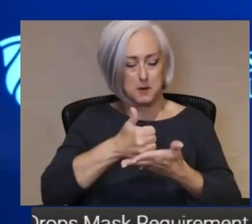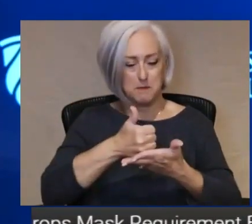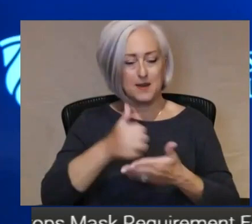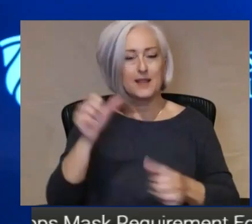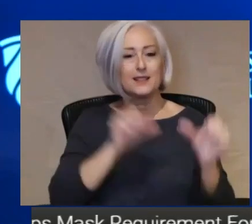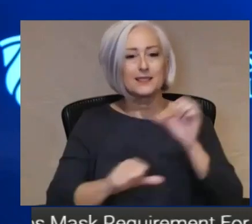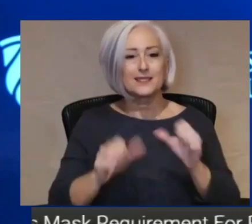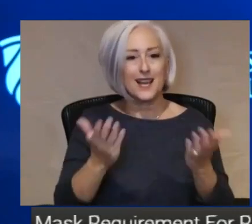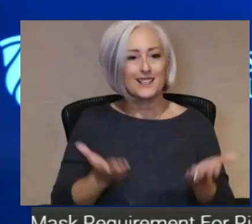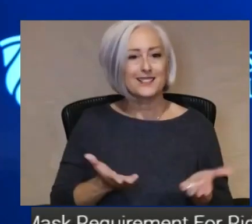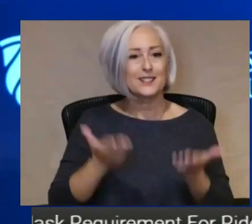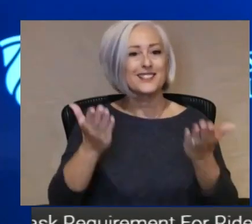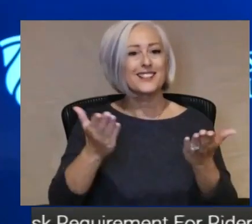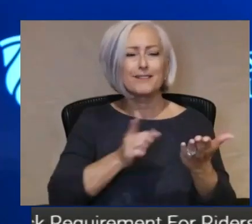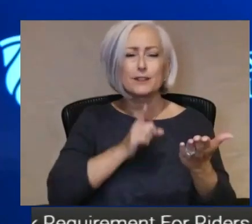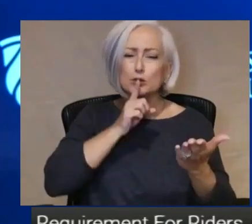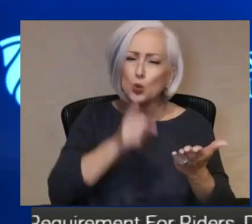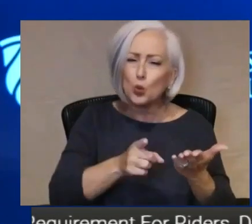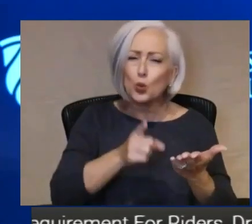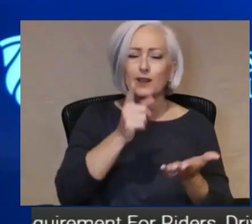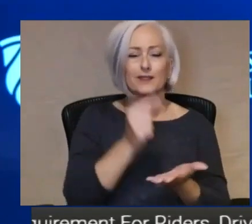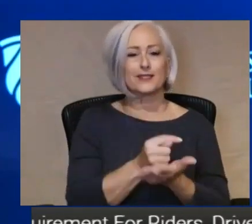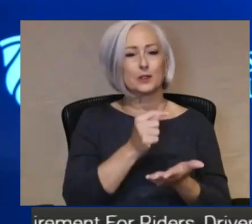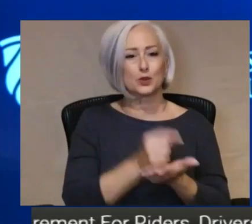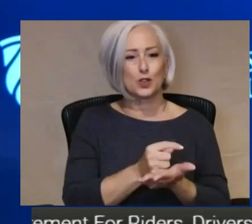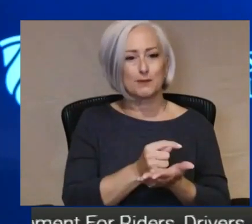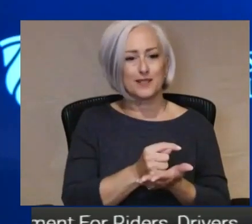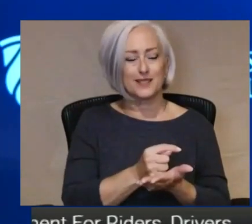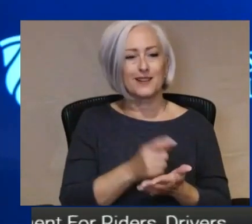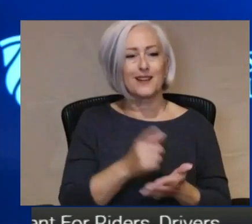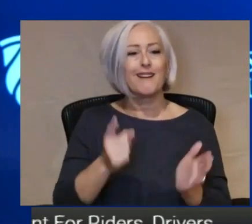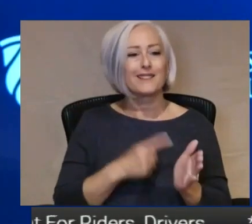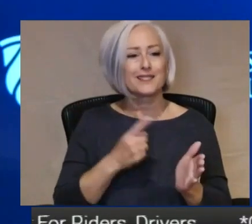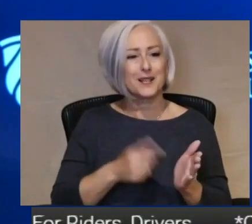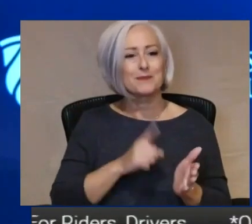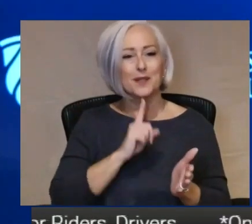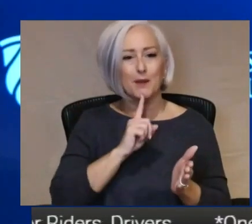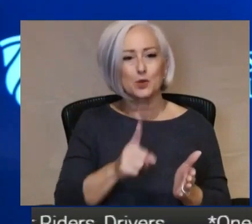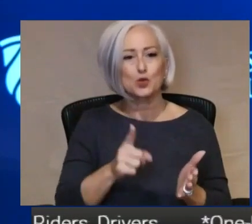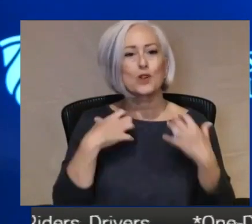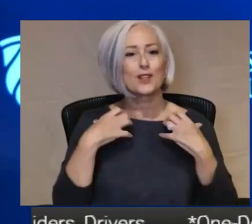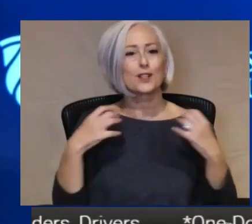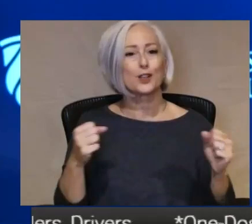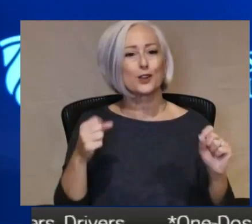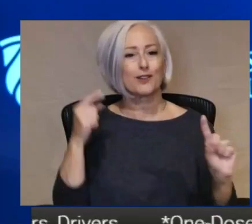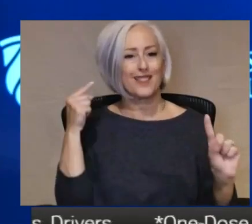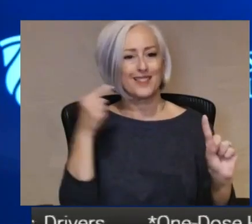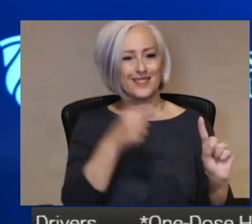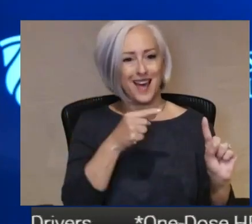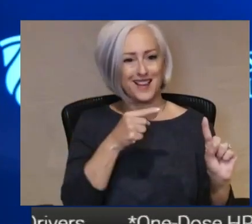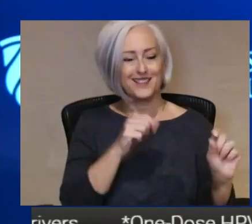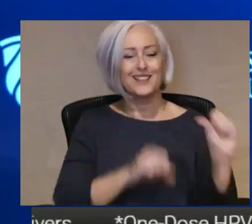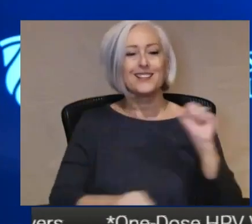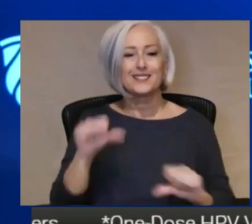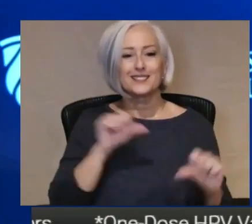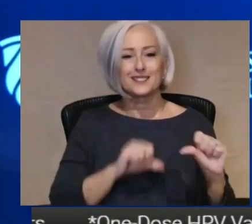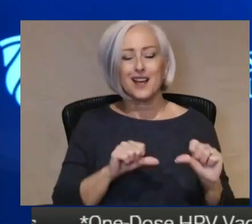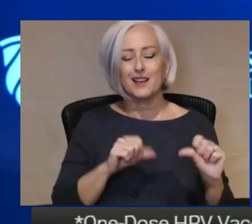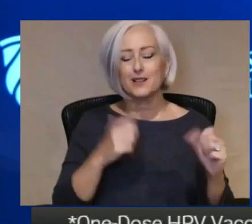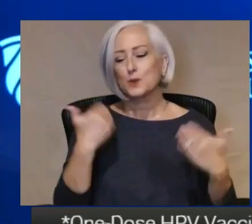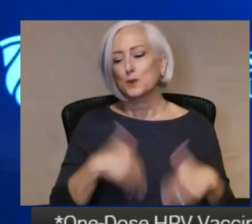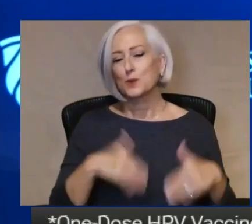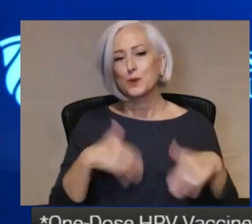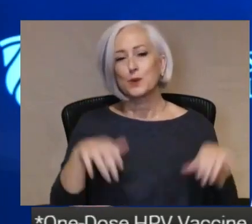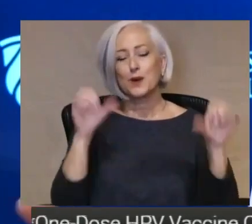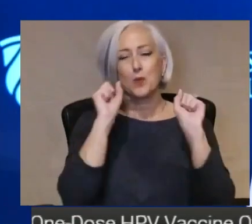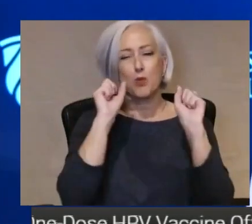and sometimes it delivers real cures. That is what science does. And it is a remarkable story, and it's a